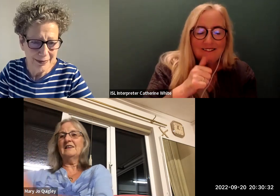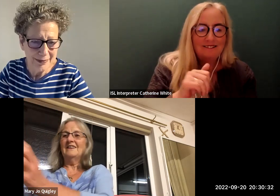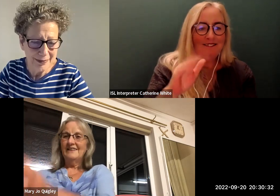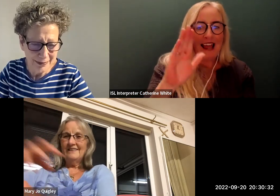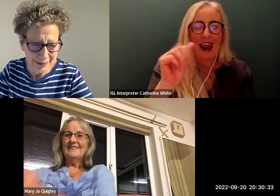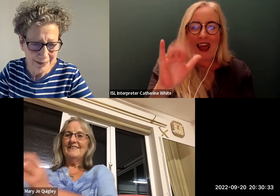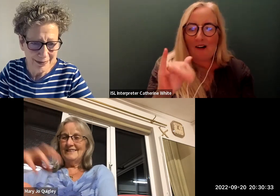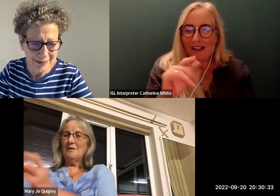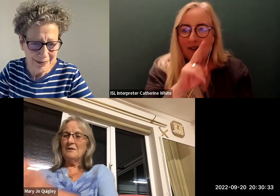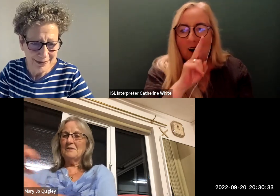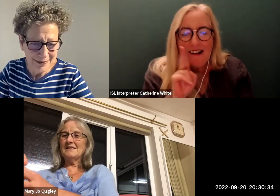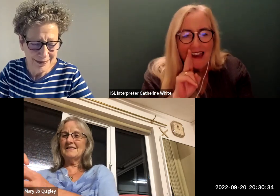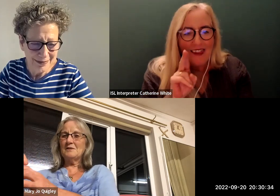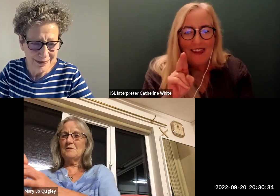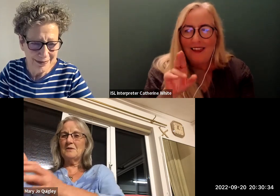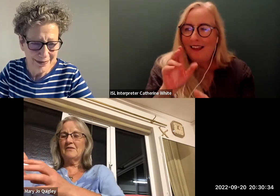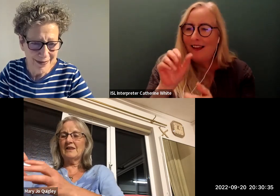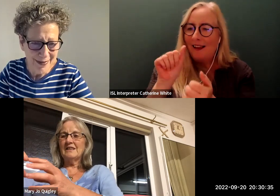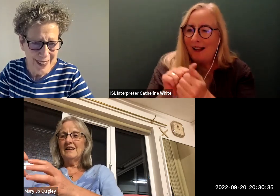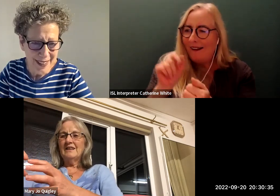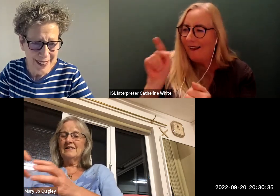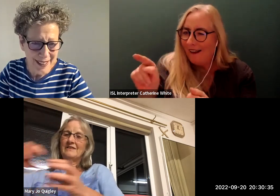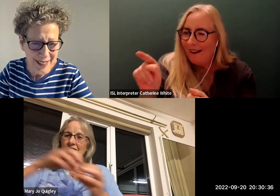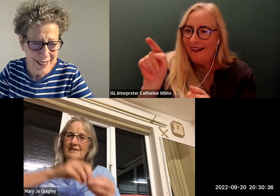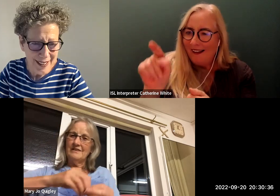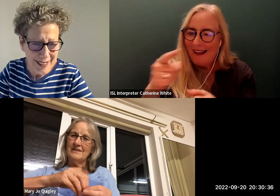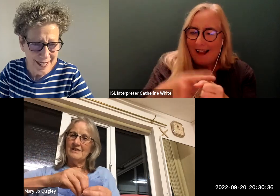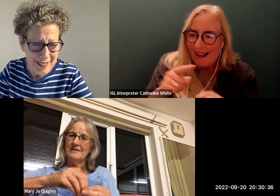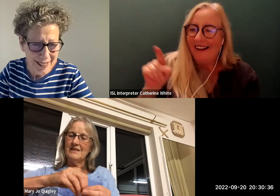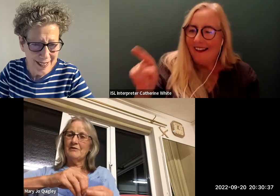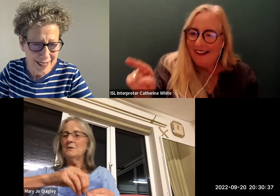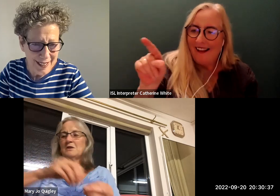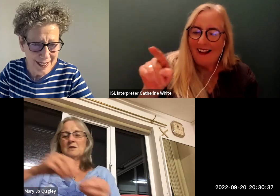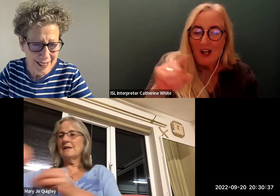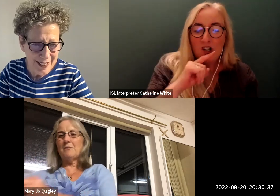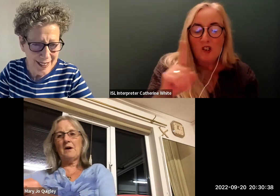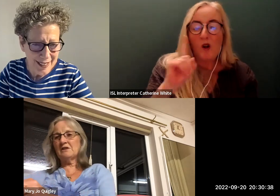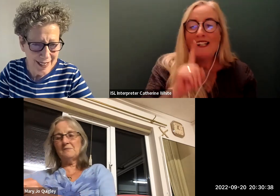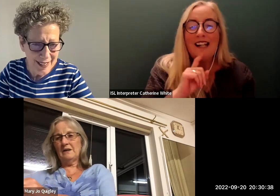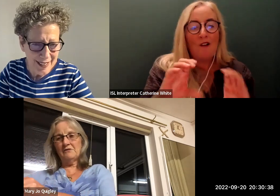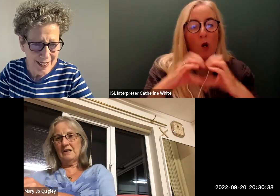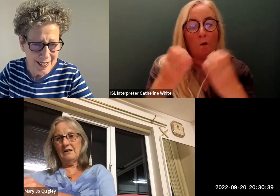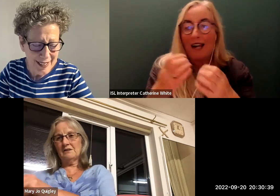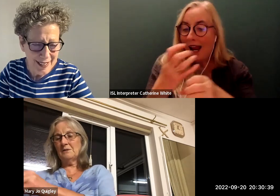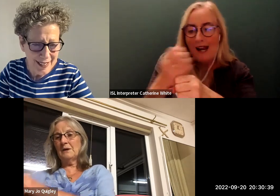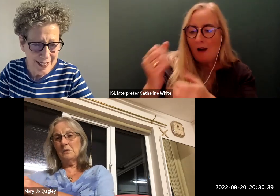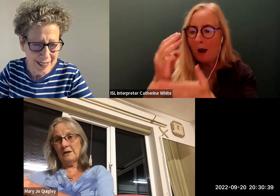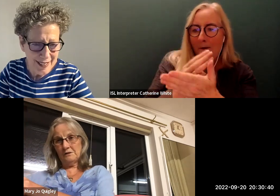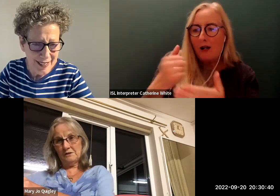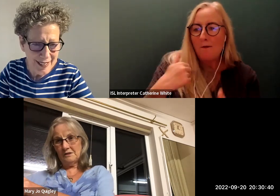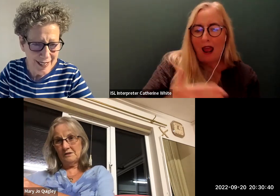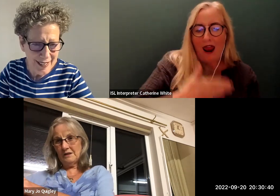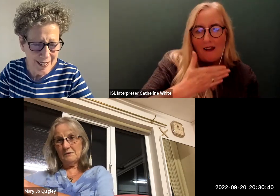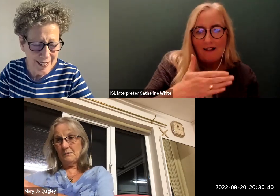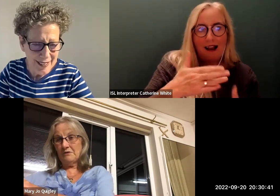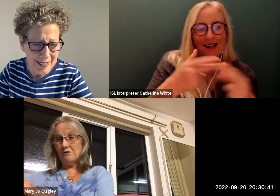and it was so. In fact, the deaf community was never part of my life really until my own